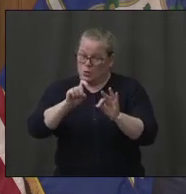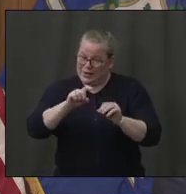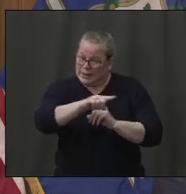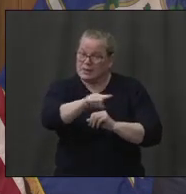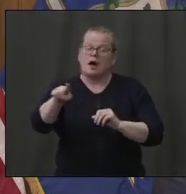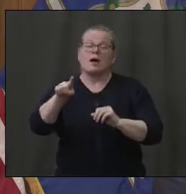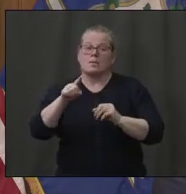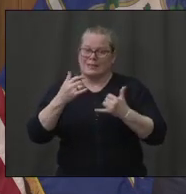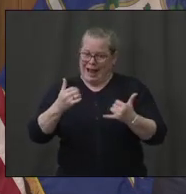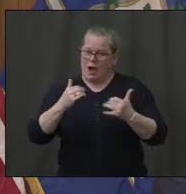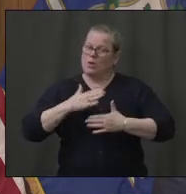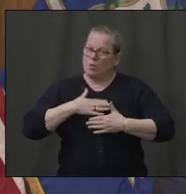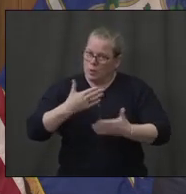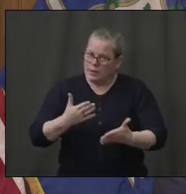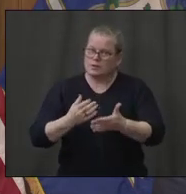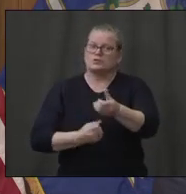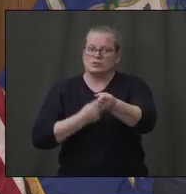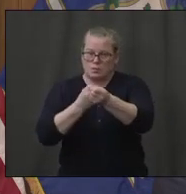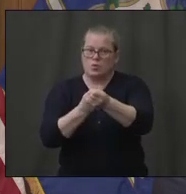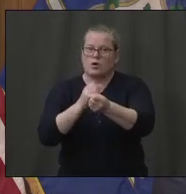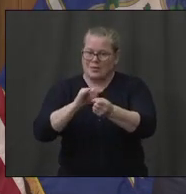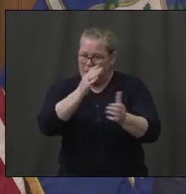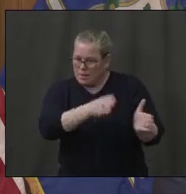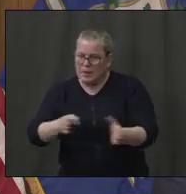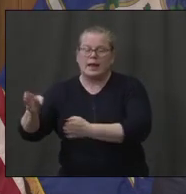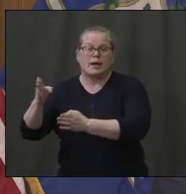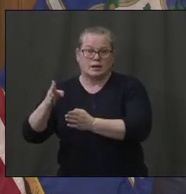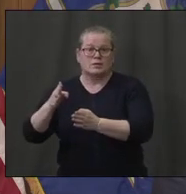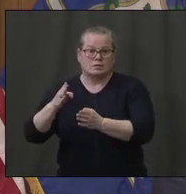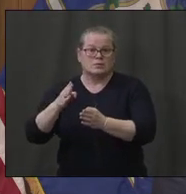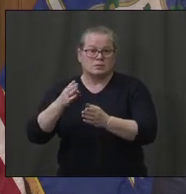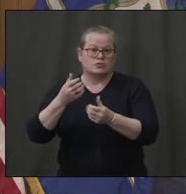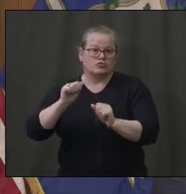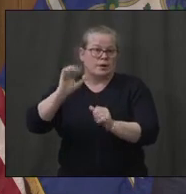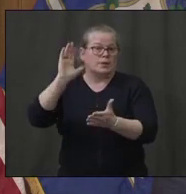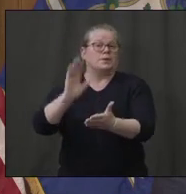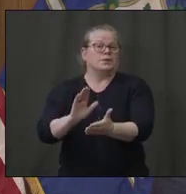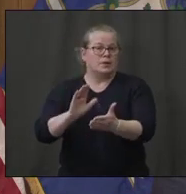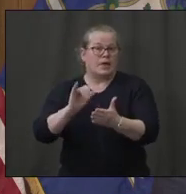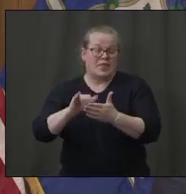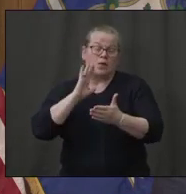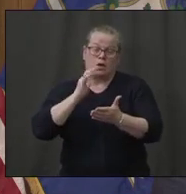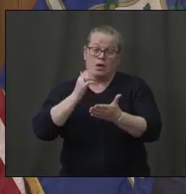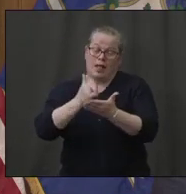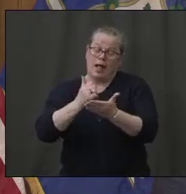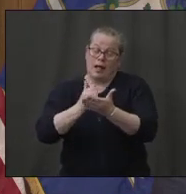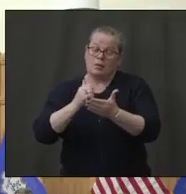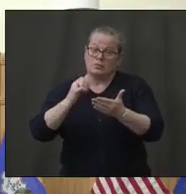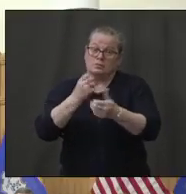those initiatives to as Commissioner Coleman Mitchell said yesterday, ultimately to help save lives.